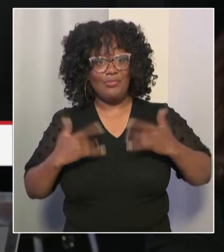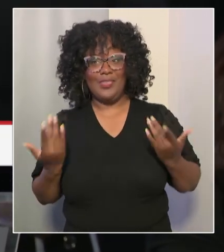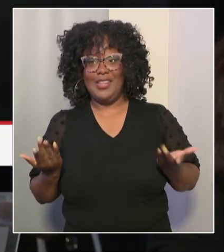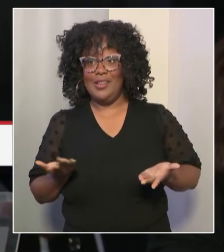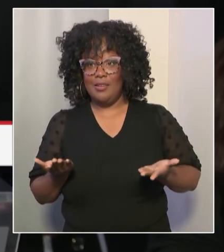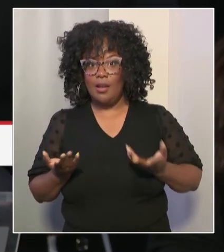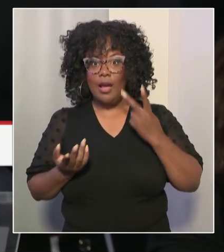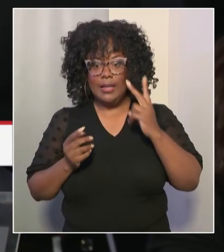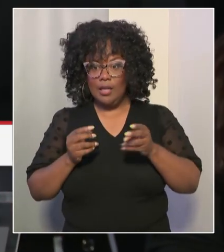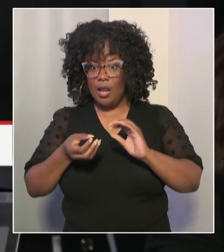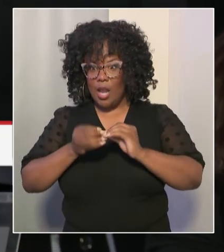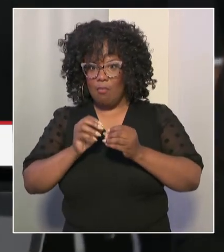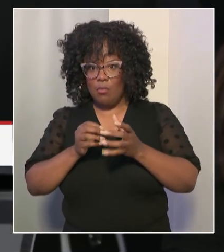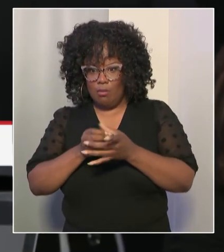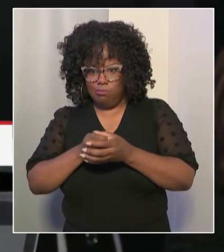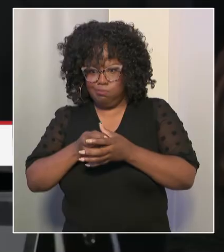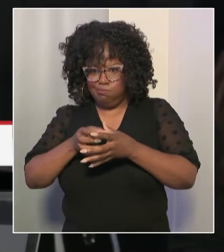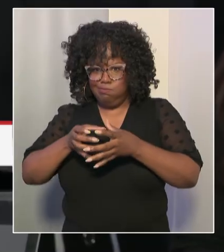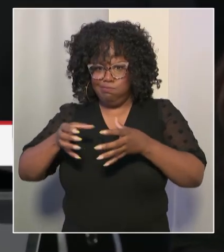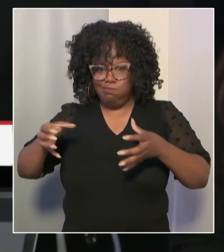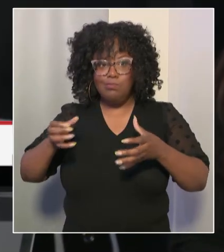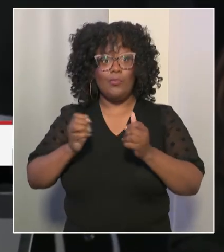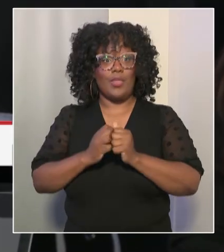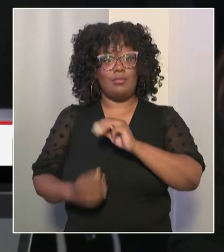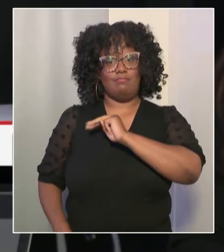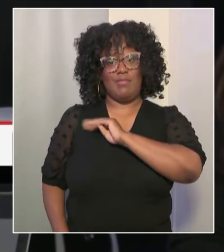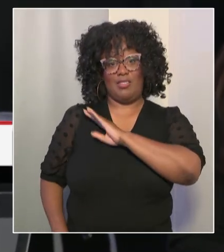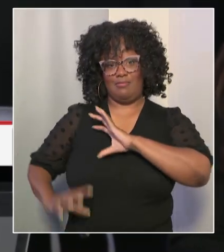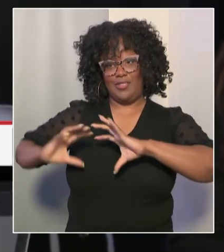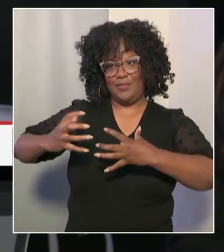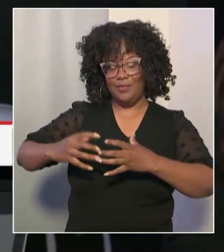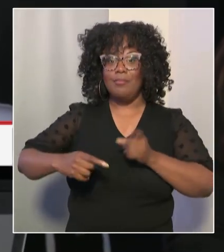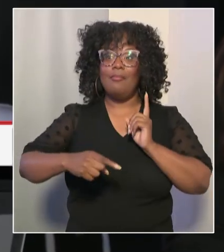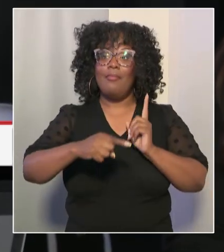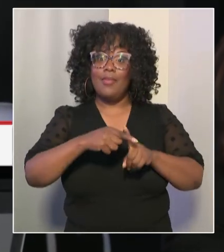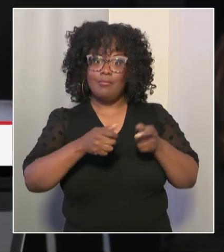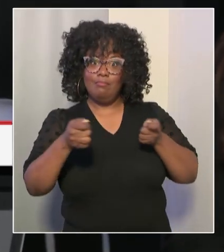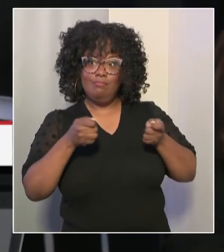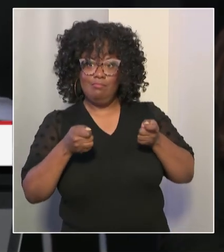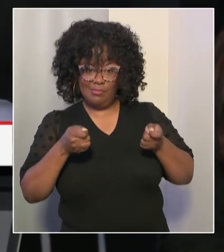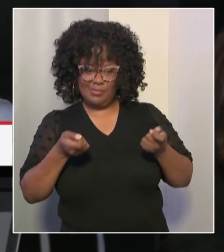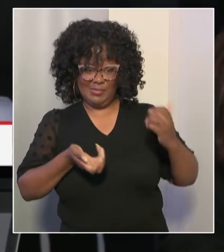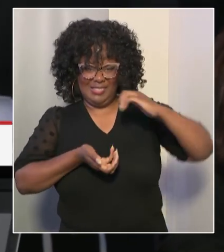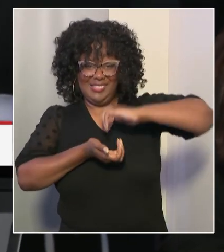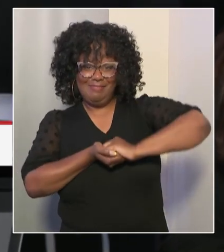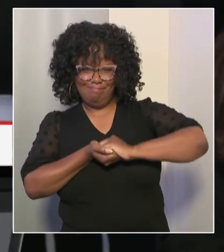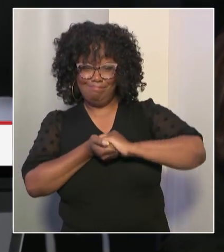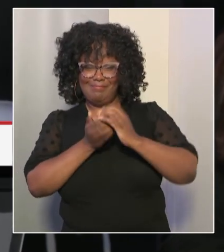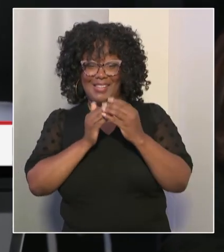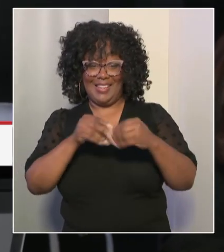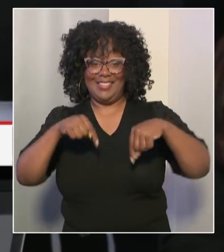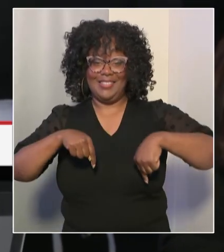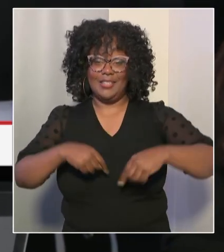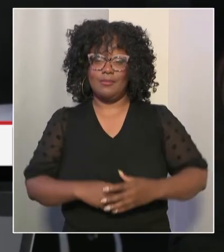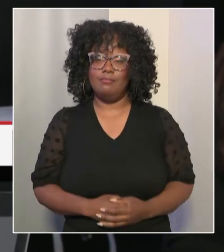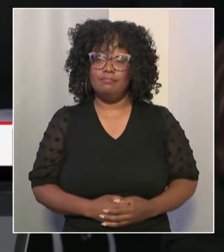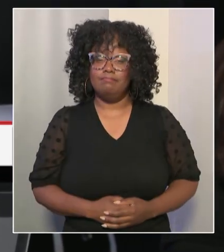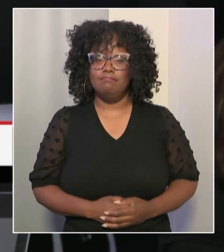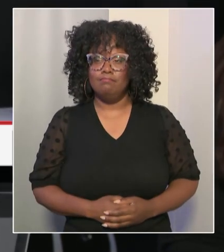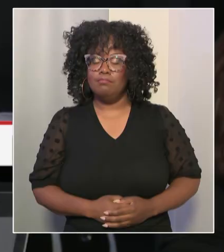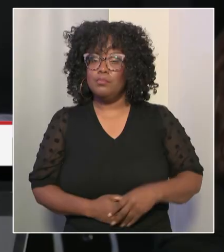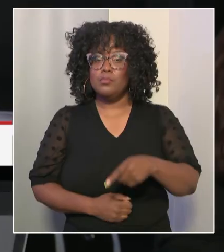Director McGaffin's leadership to show up and serve every single day for the residents and visitors of the nation's